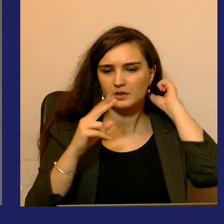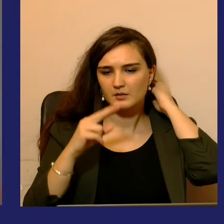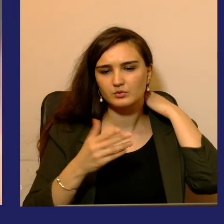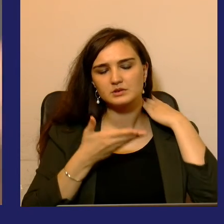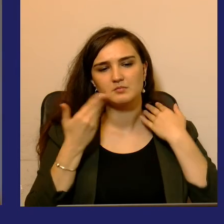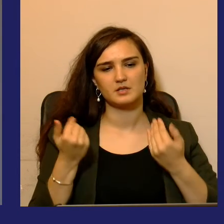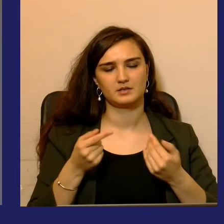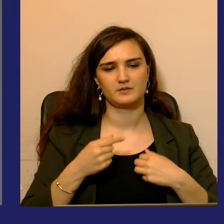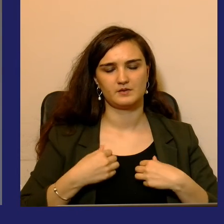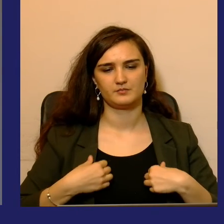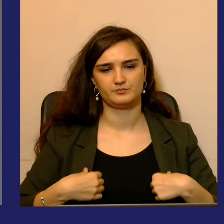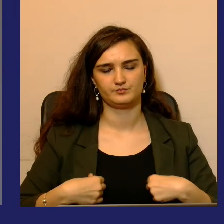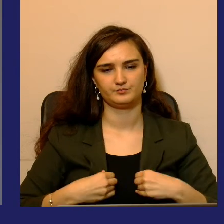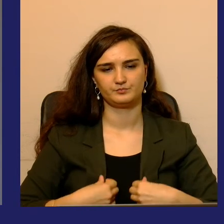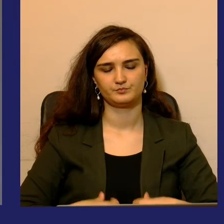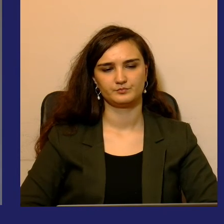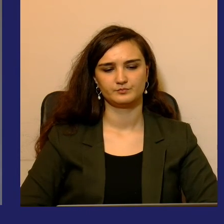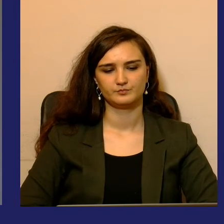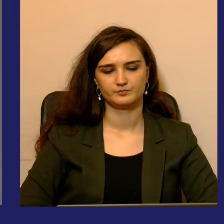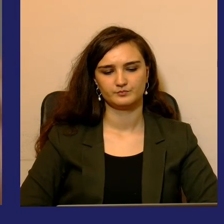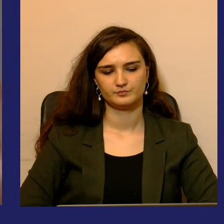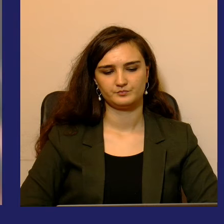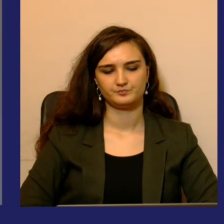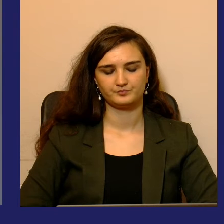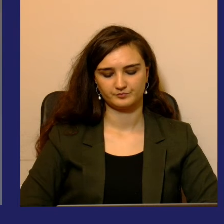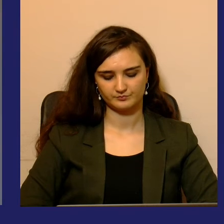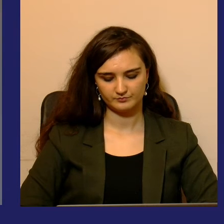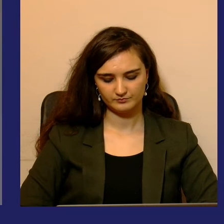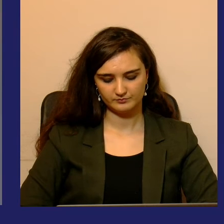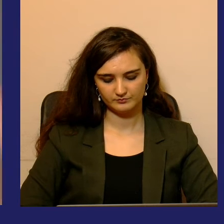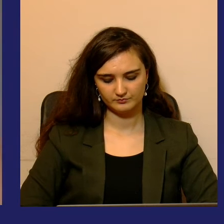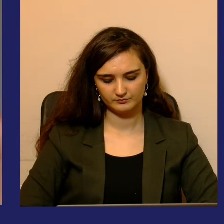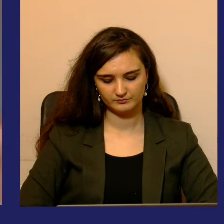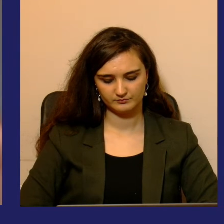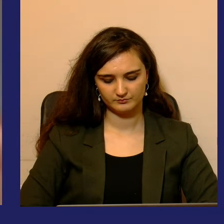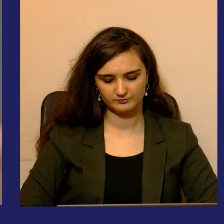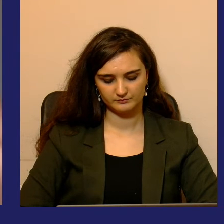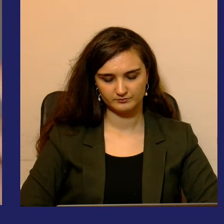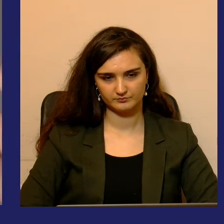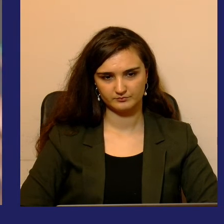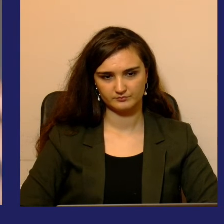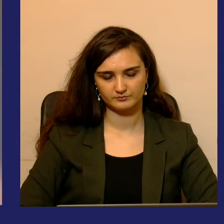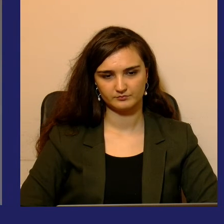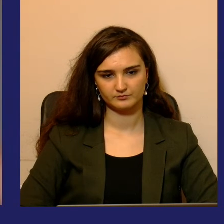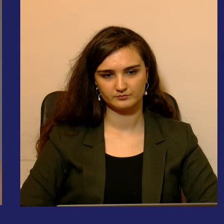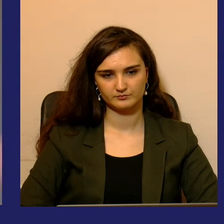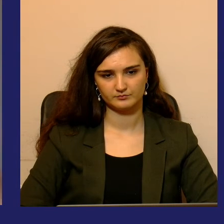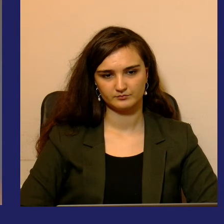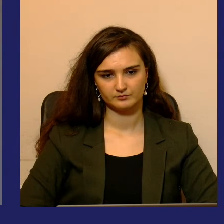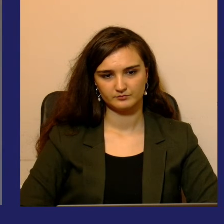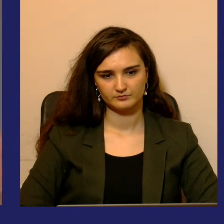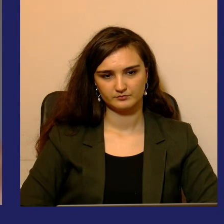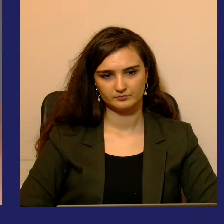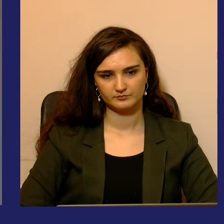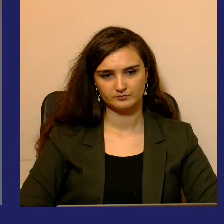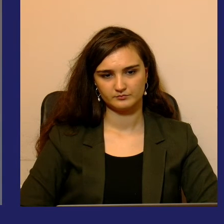Mexico, much of the law in elections is in the constitution. And then there is a process of reform after every electoral